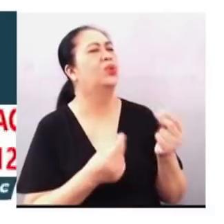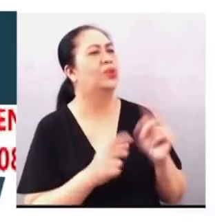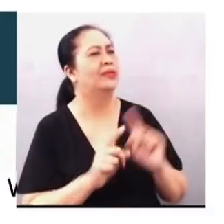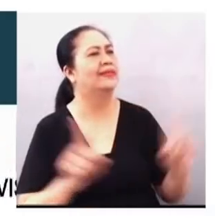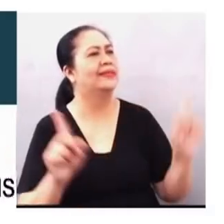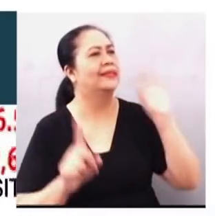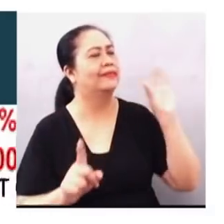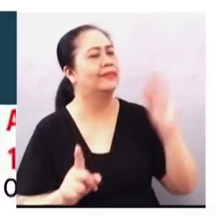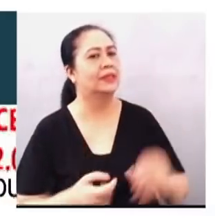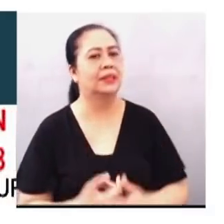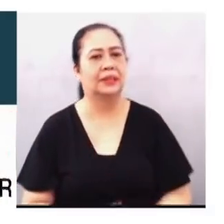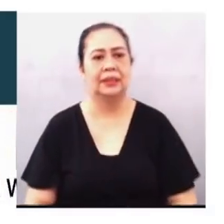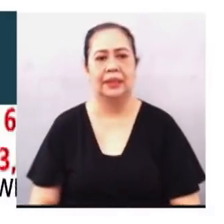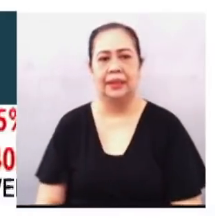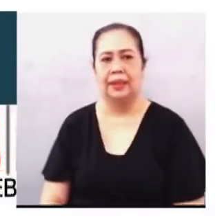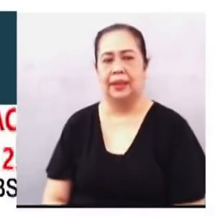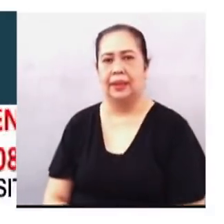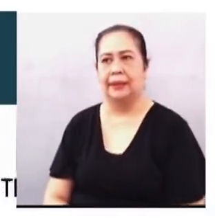Well,